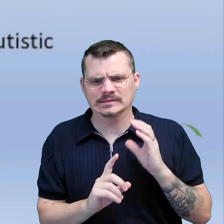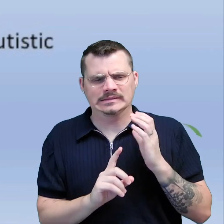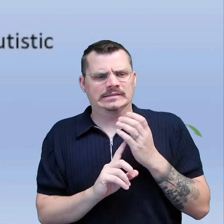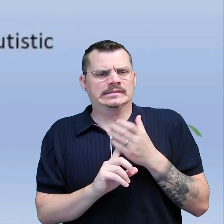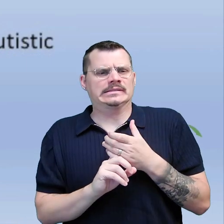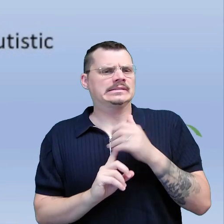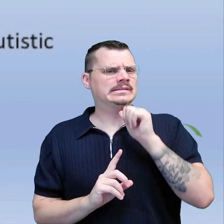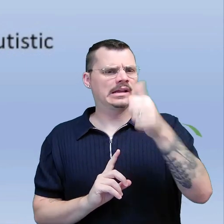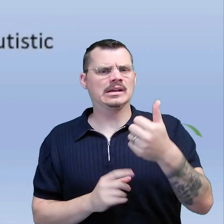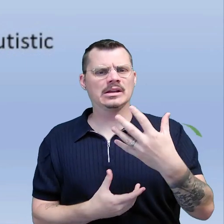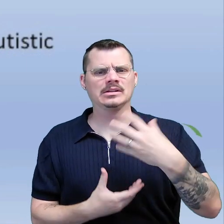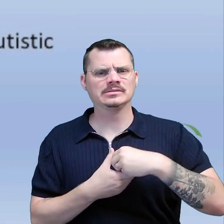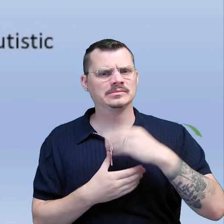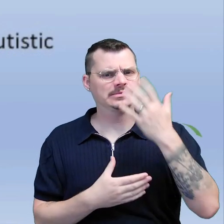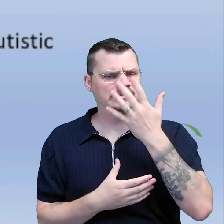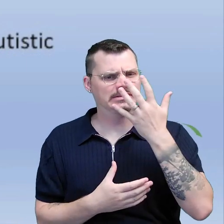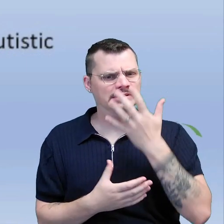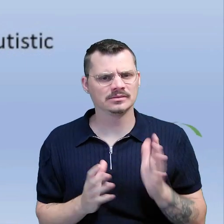autism.